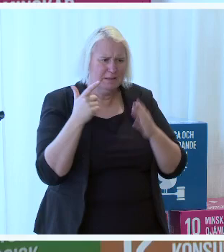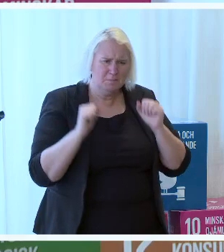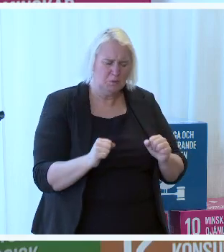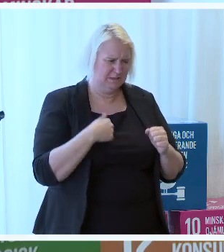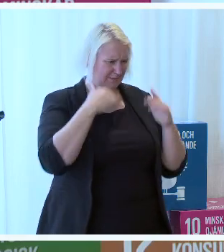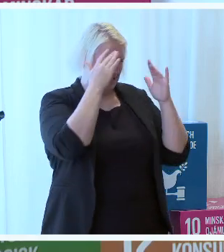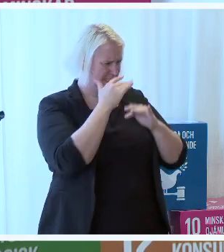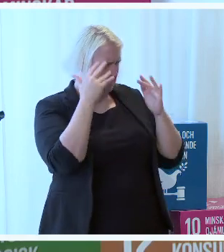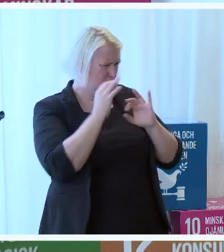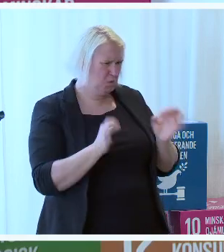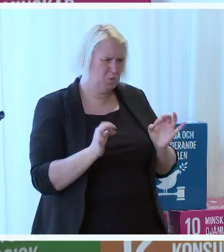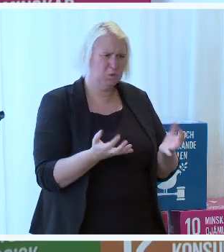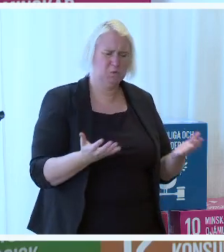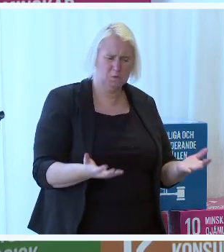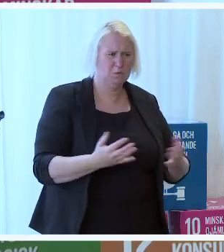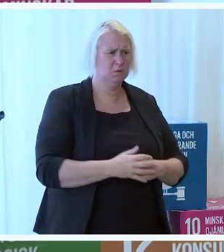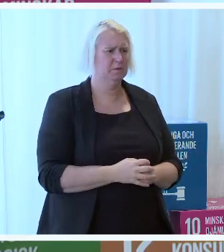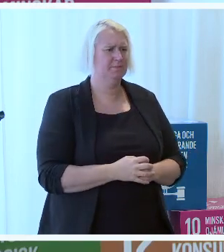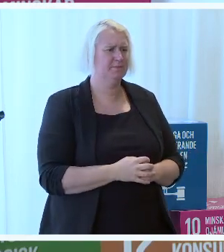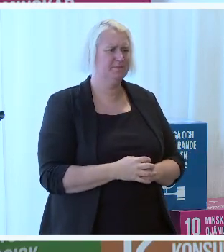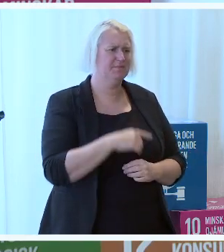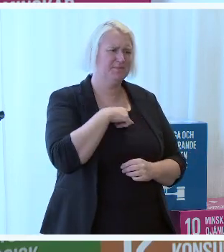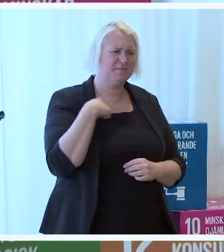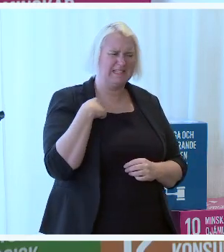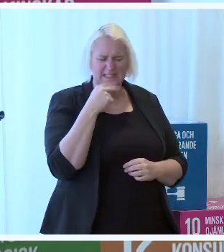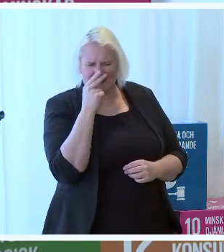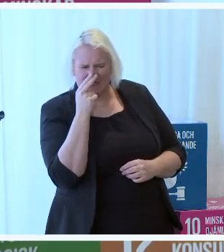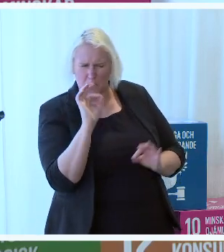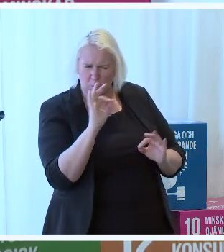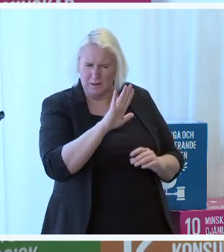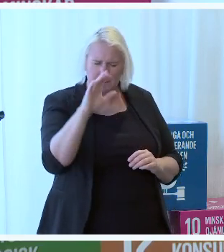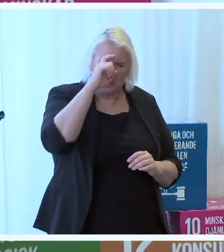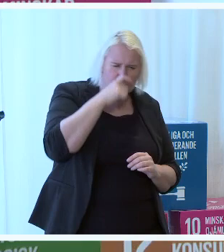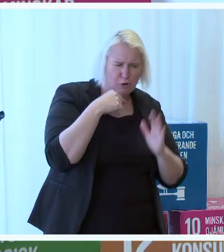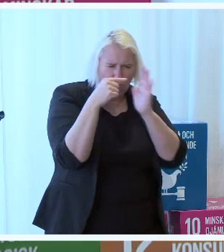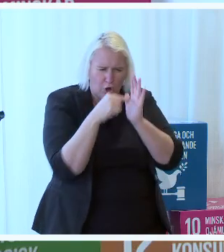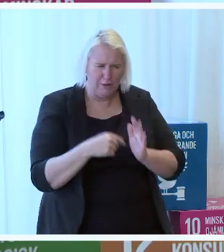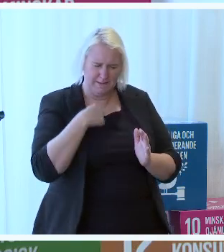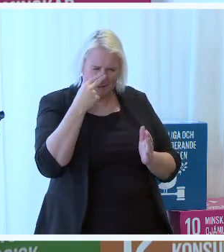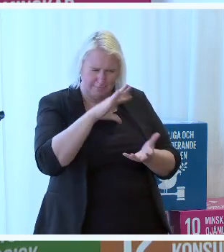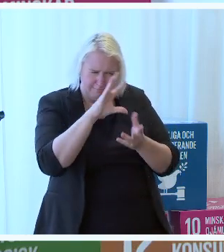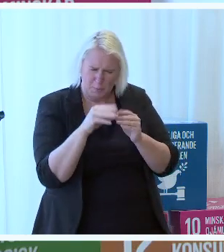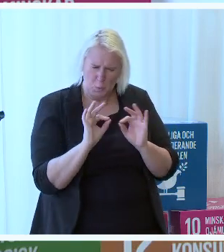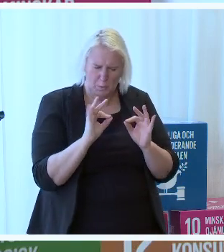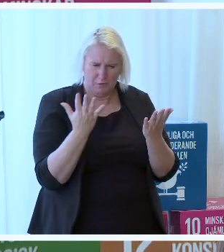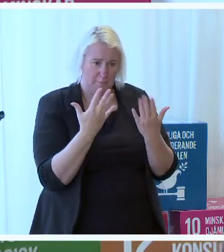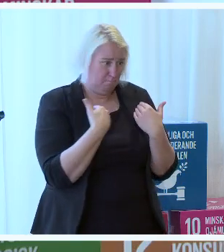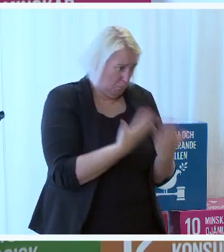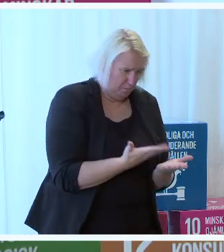was we looked at the policy and the laws of the country and what it was allowing us to do. So it was